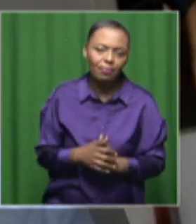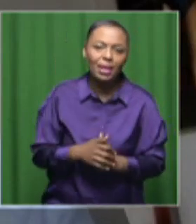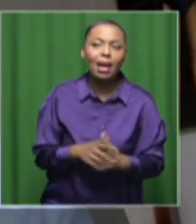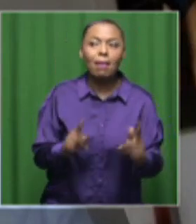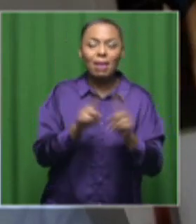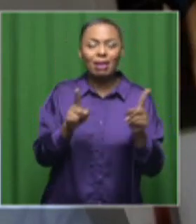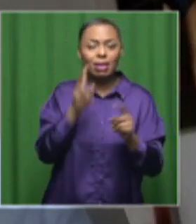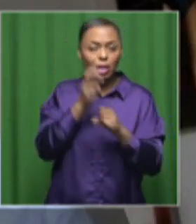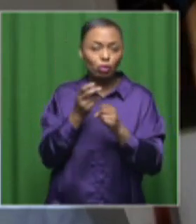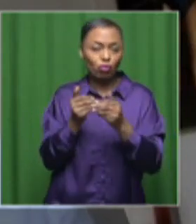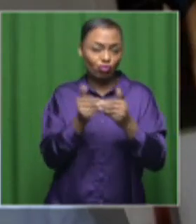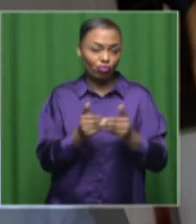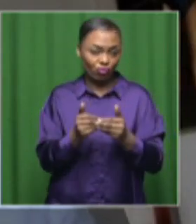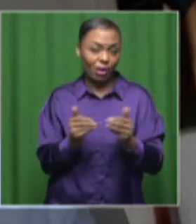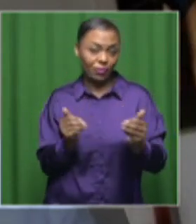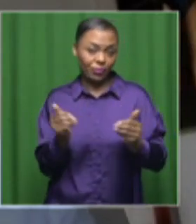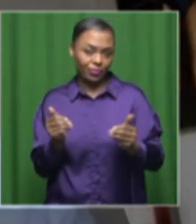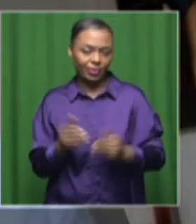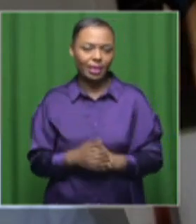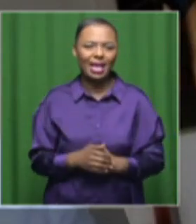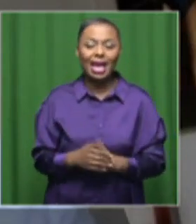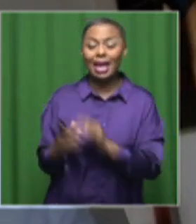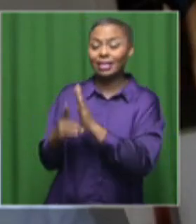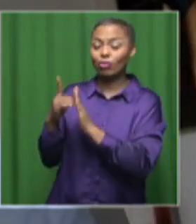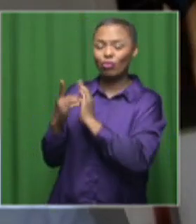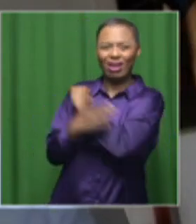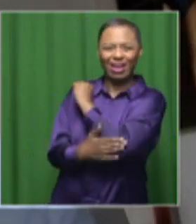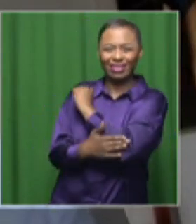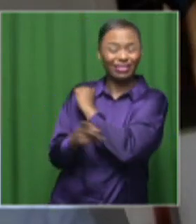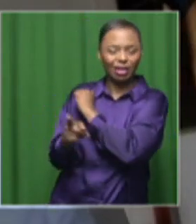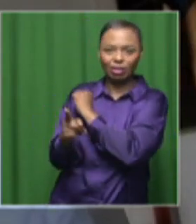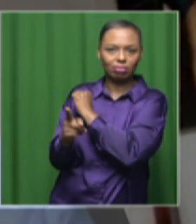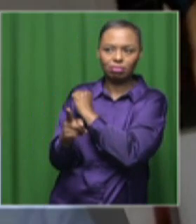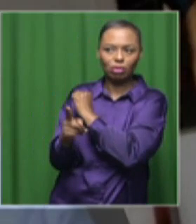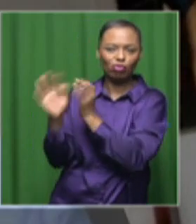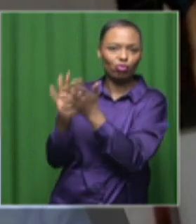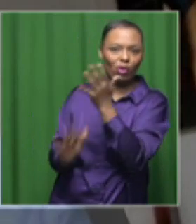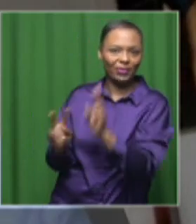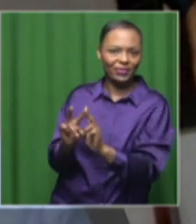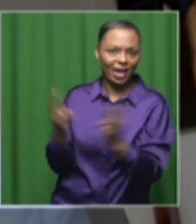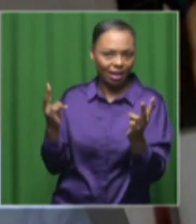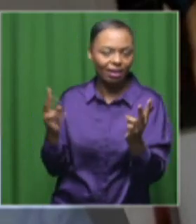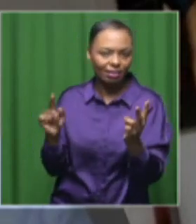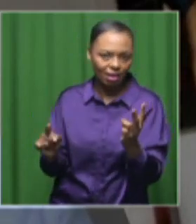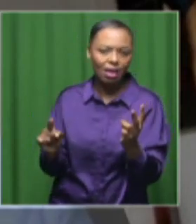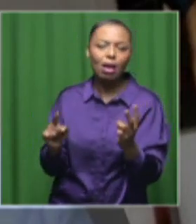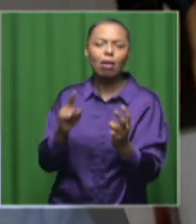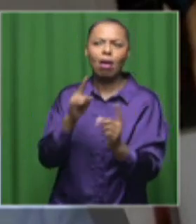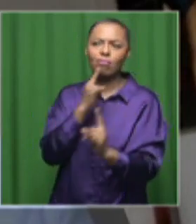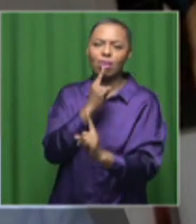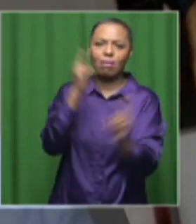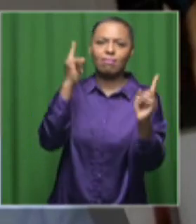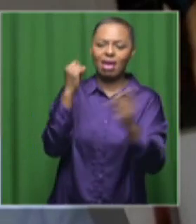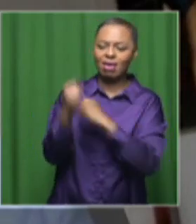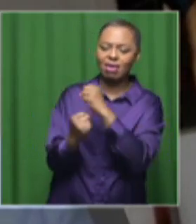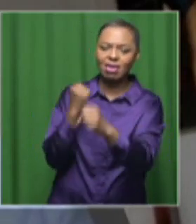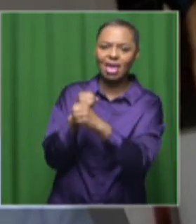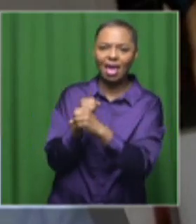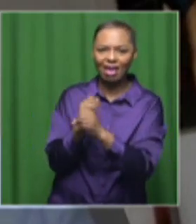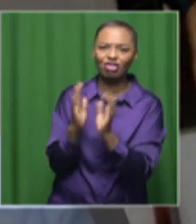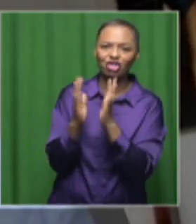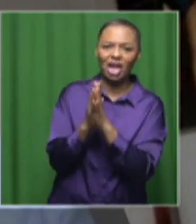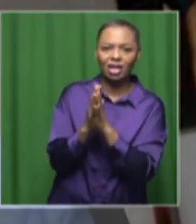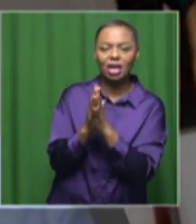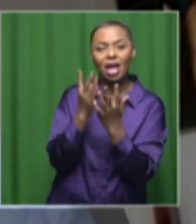On the development in the country, well, that's a different story. You would have seen the release of the 10-year review. I think